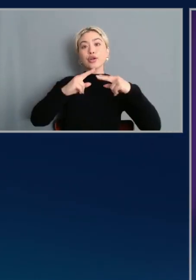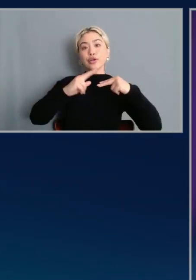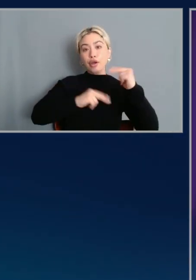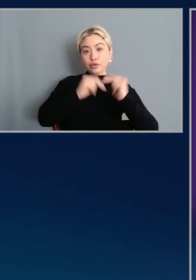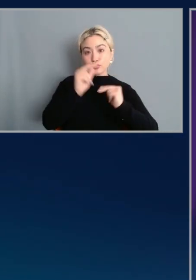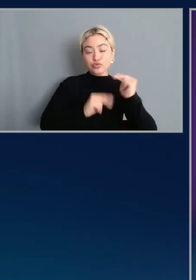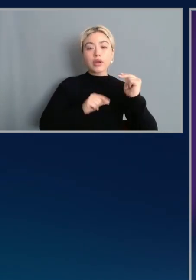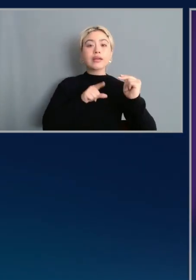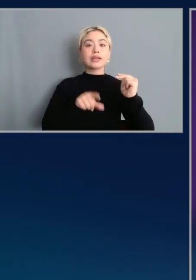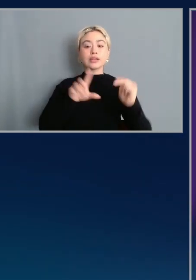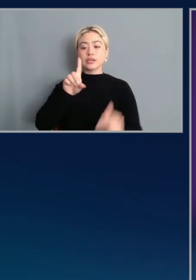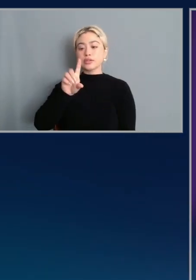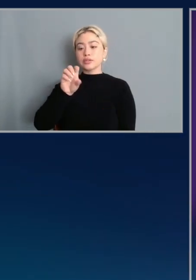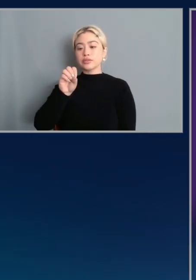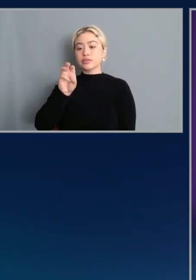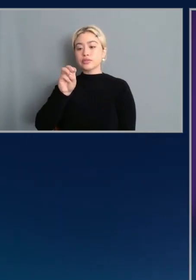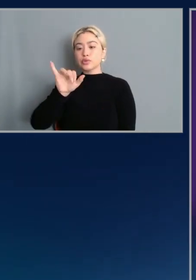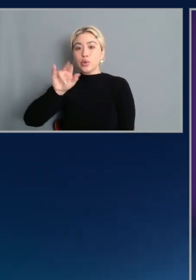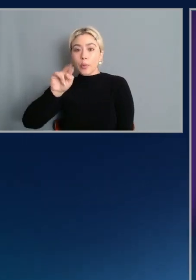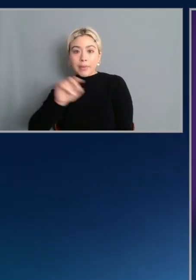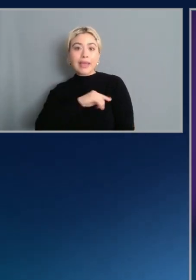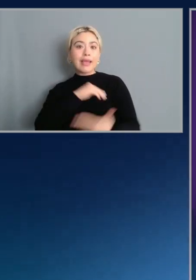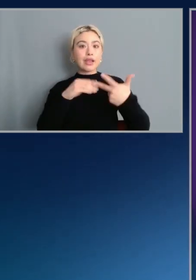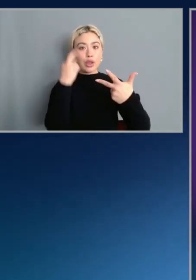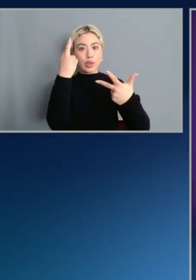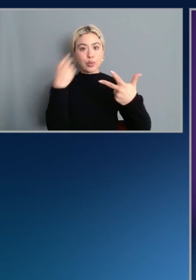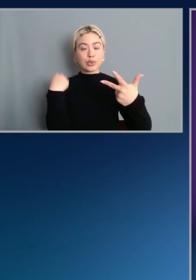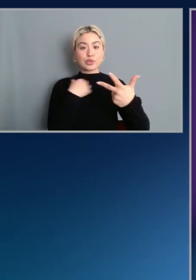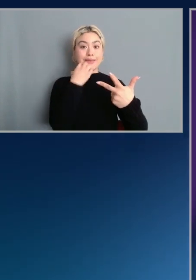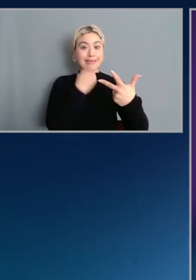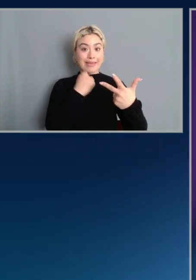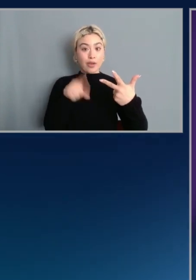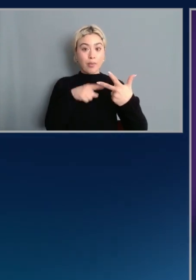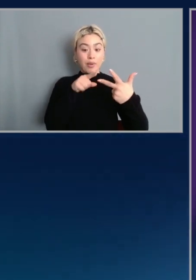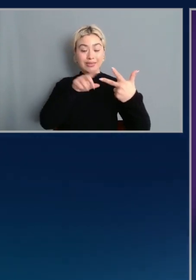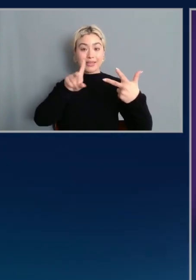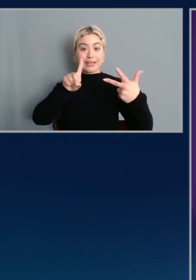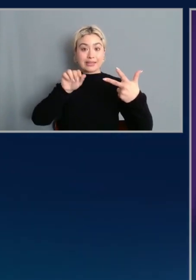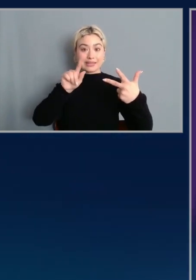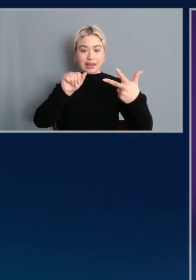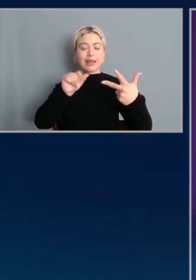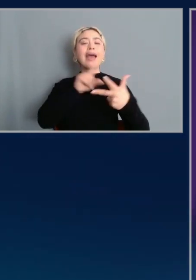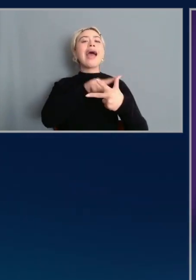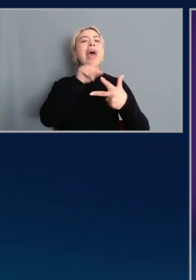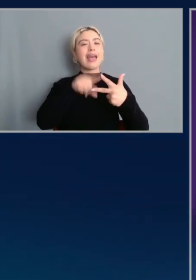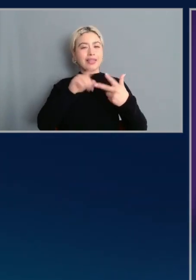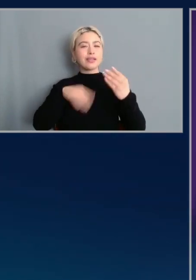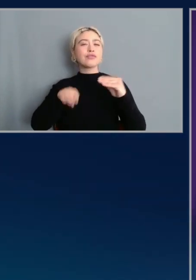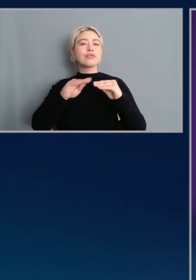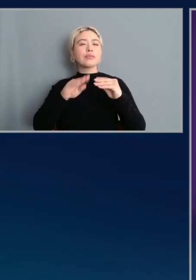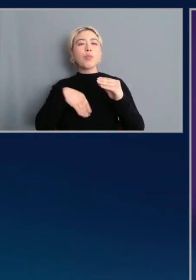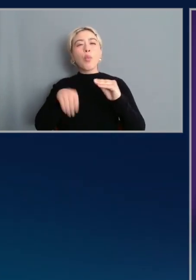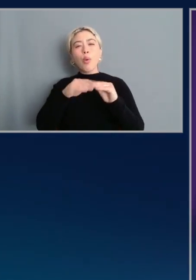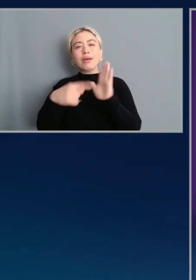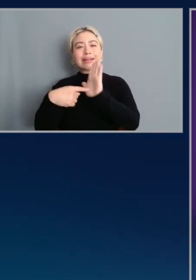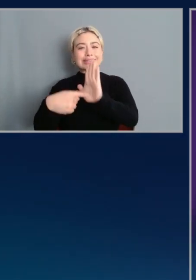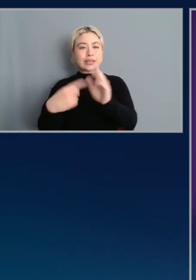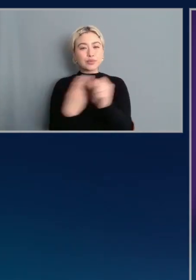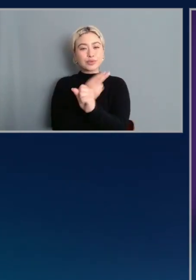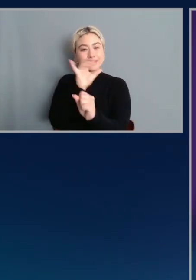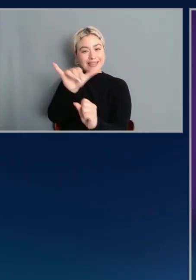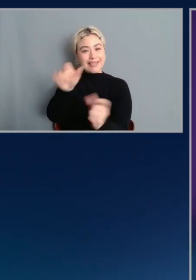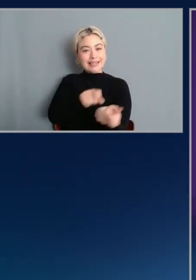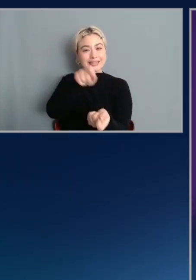the domain, here's the reason why we care about this data. But then let me give you a couple examples of using that